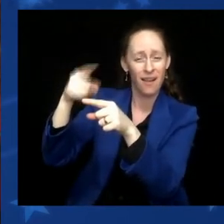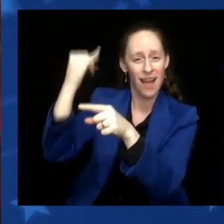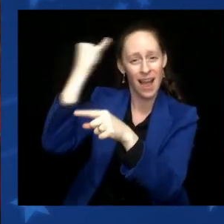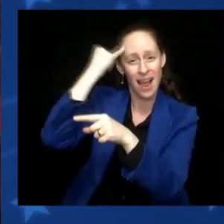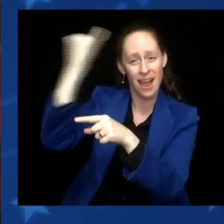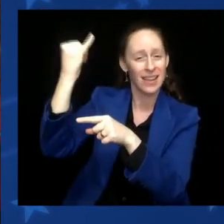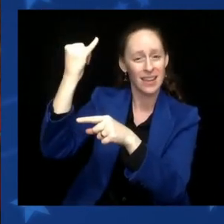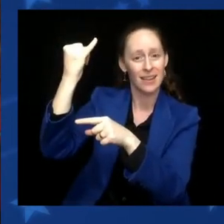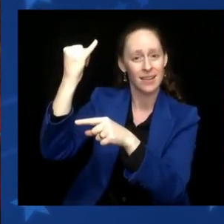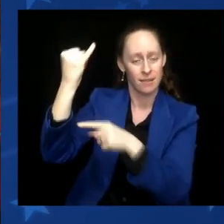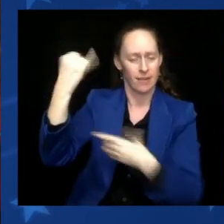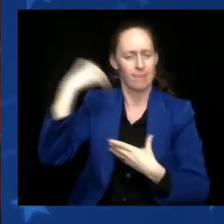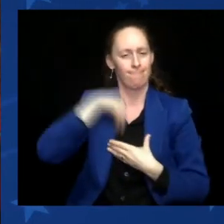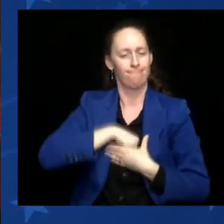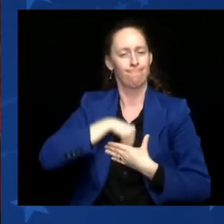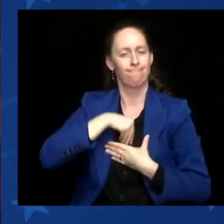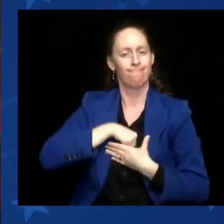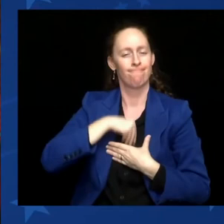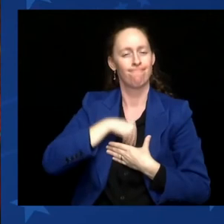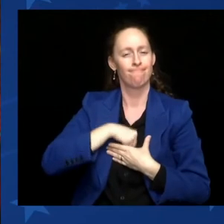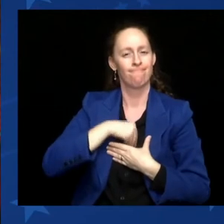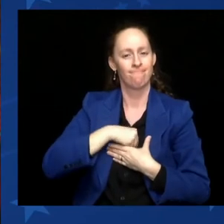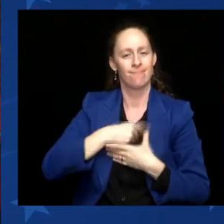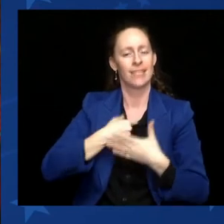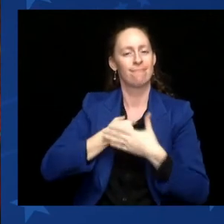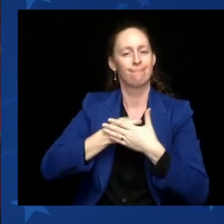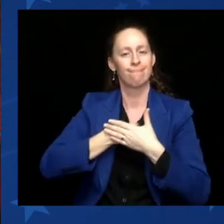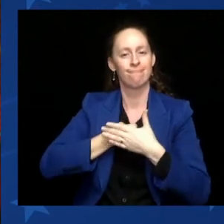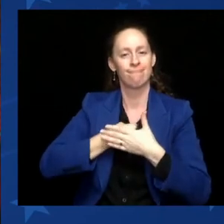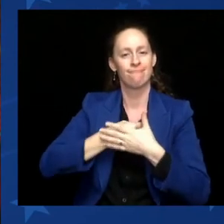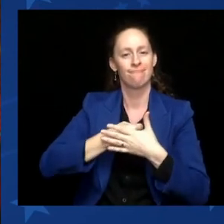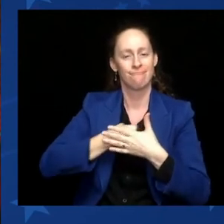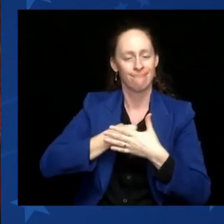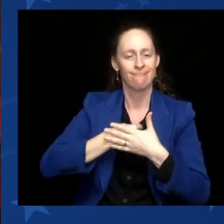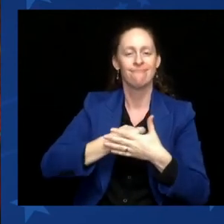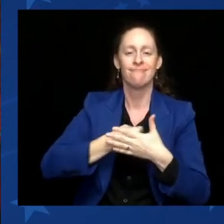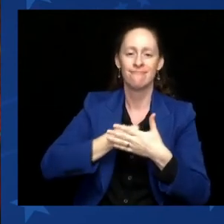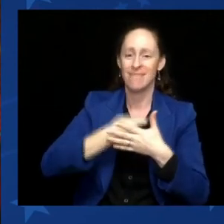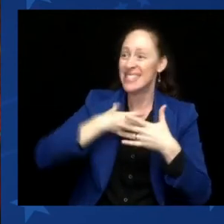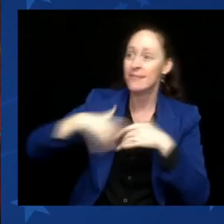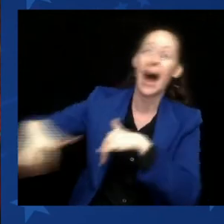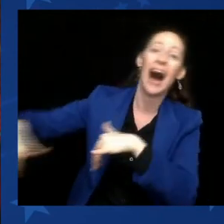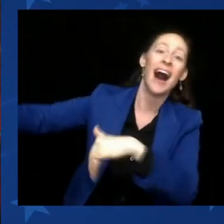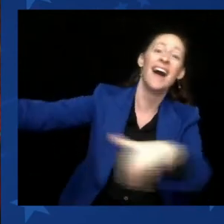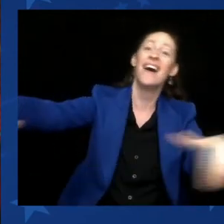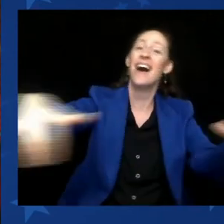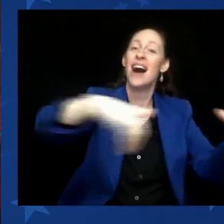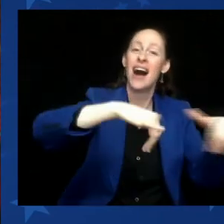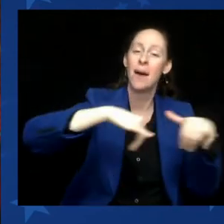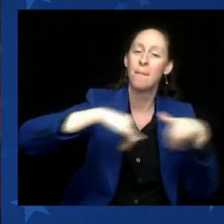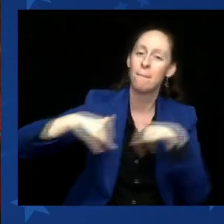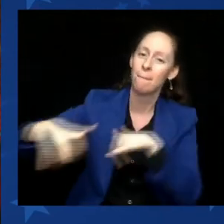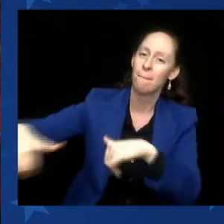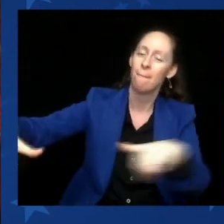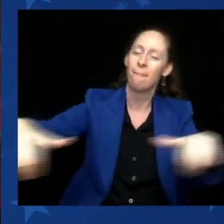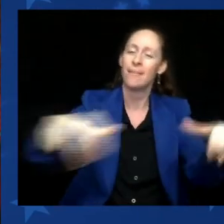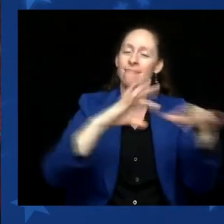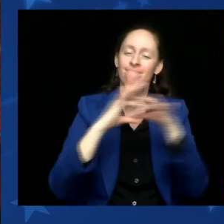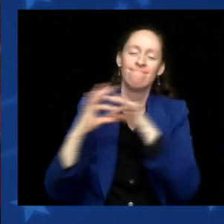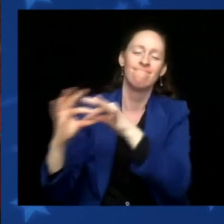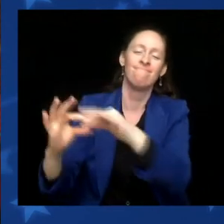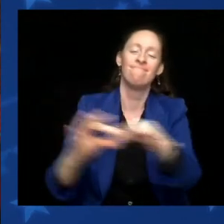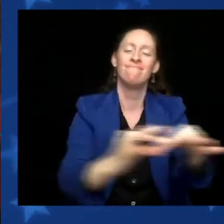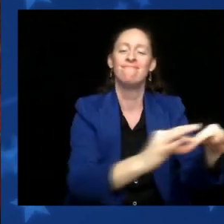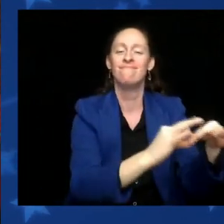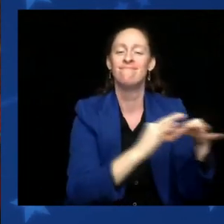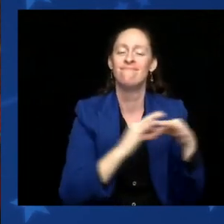America. It is the American creed. The idea that America guarantees that everyone be treated with dignity.